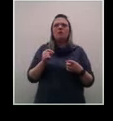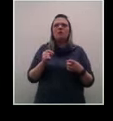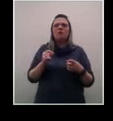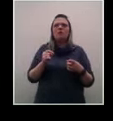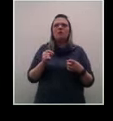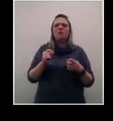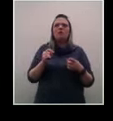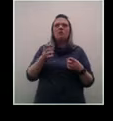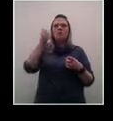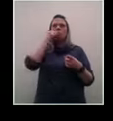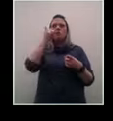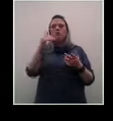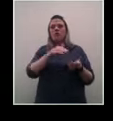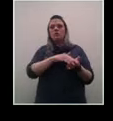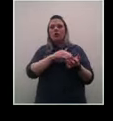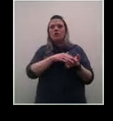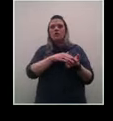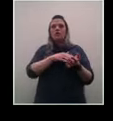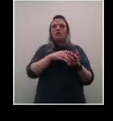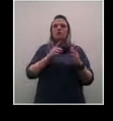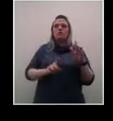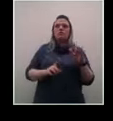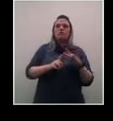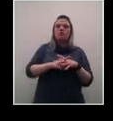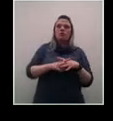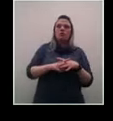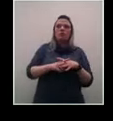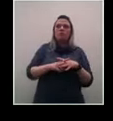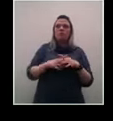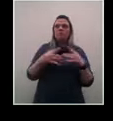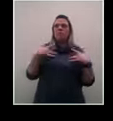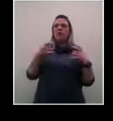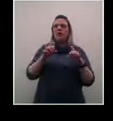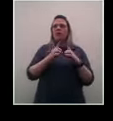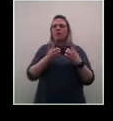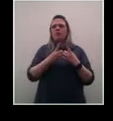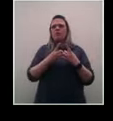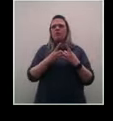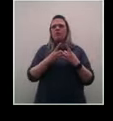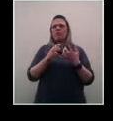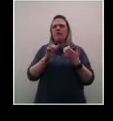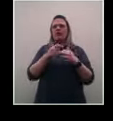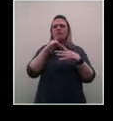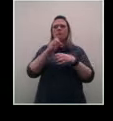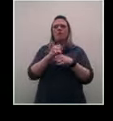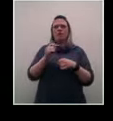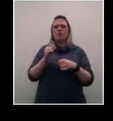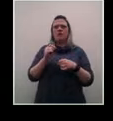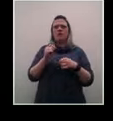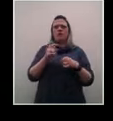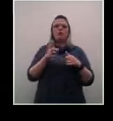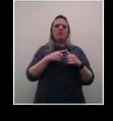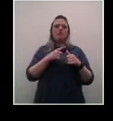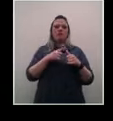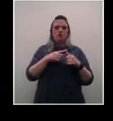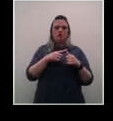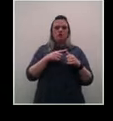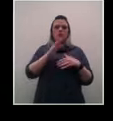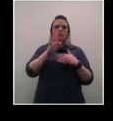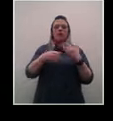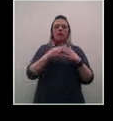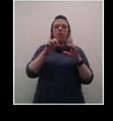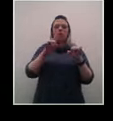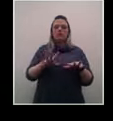or do you call the health department, or do you show up someplace? How would you get it? Well, first of all the tests are by appointment